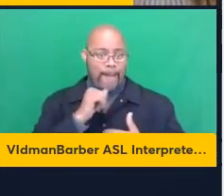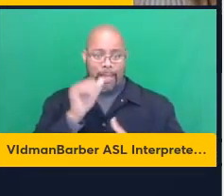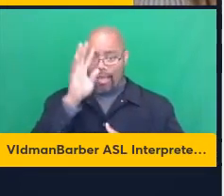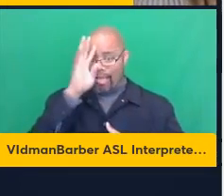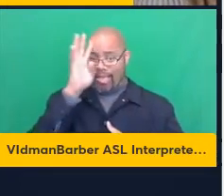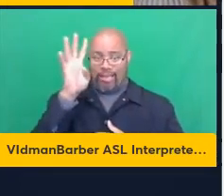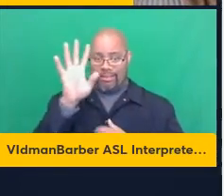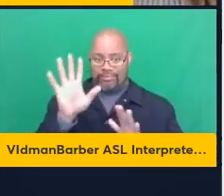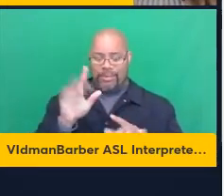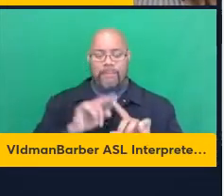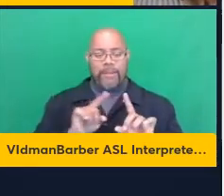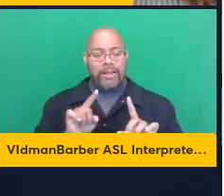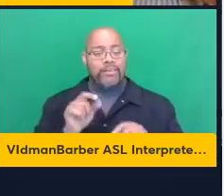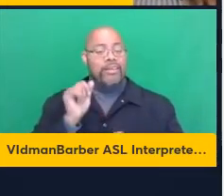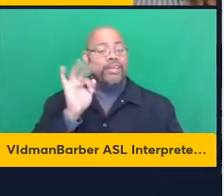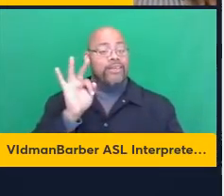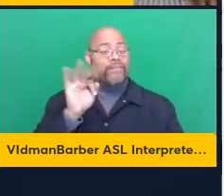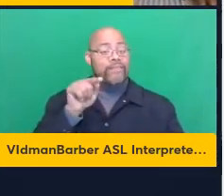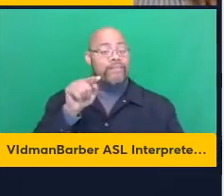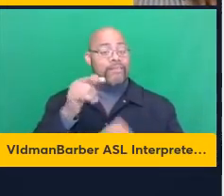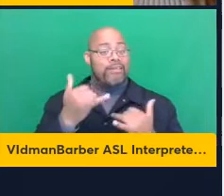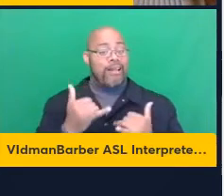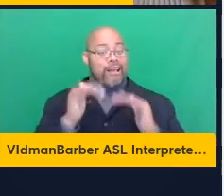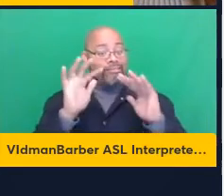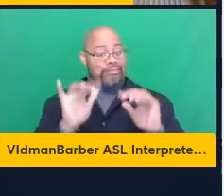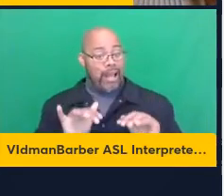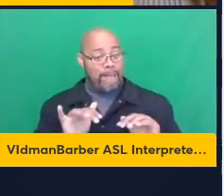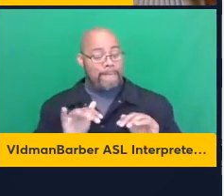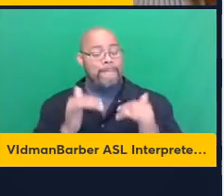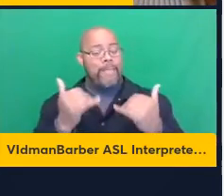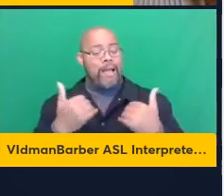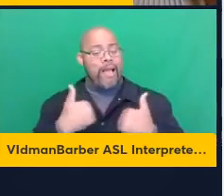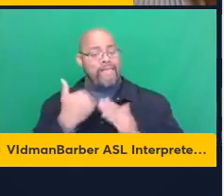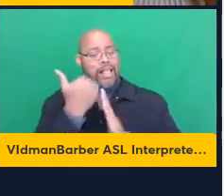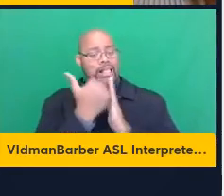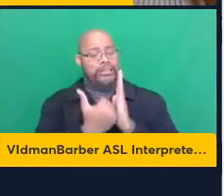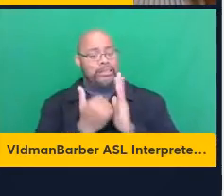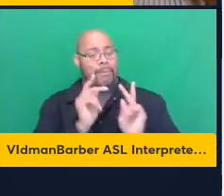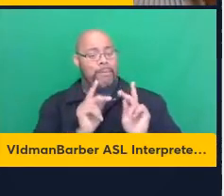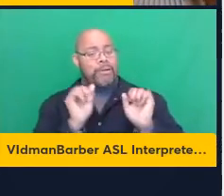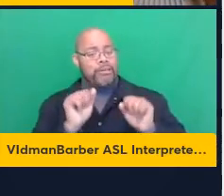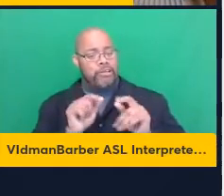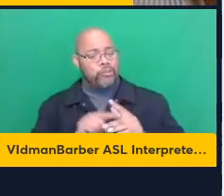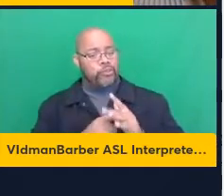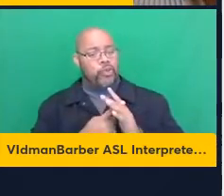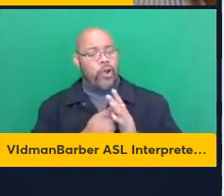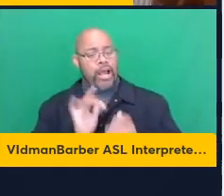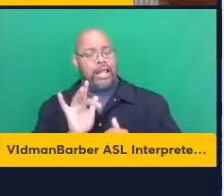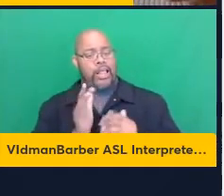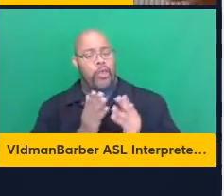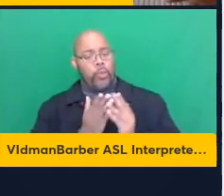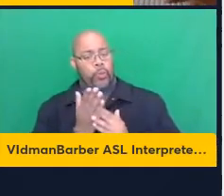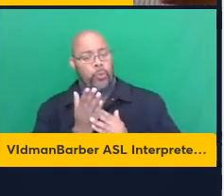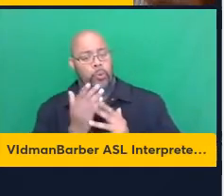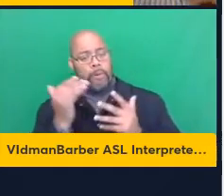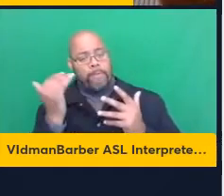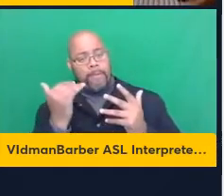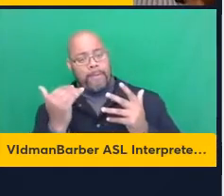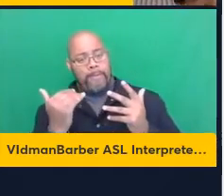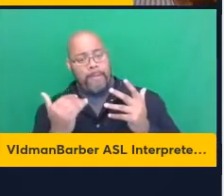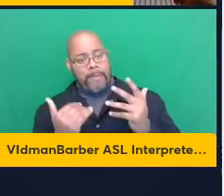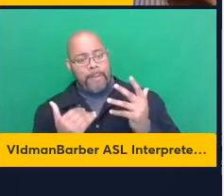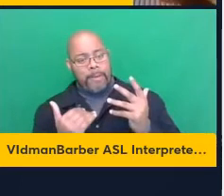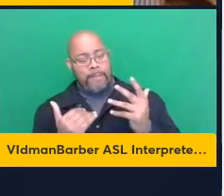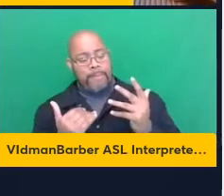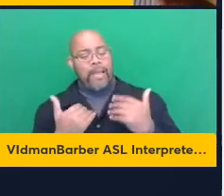up, but if they now type this in, now they have a list of people, so they can begin to click through and